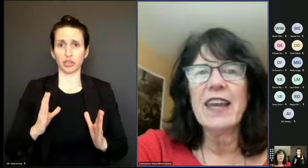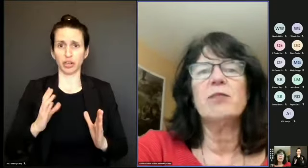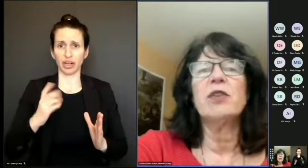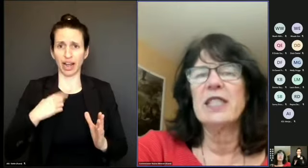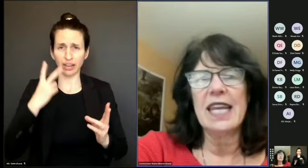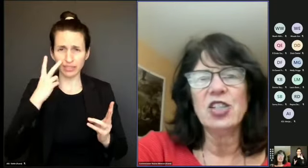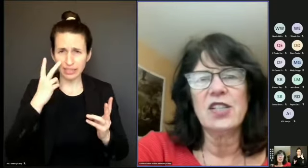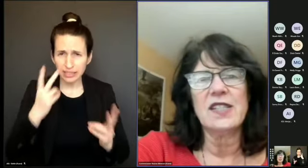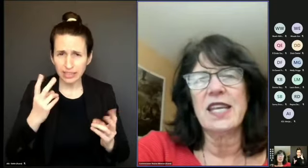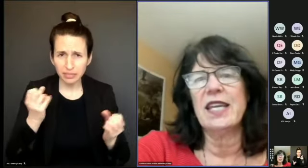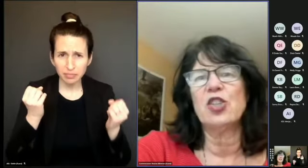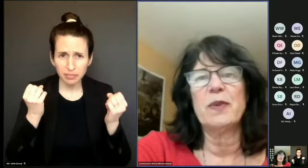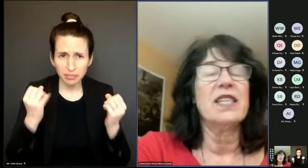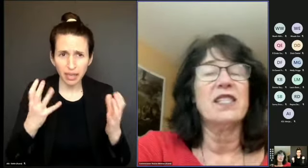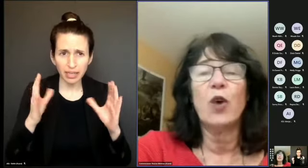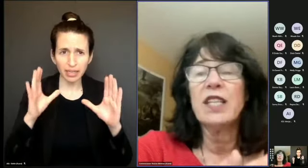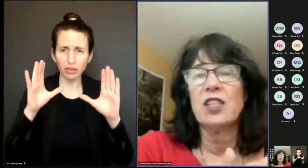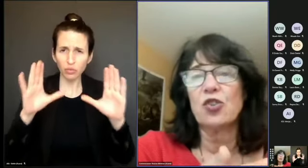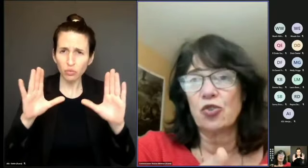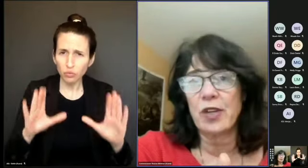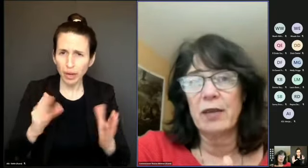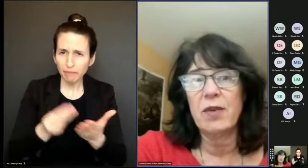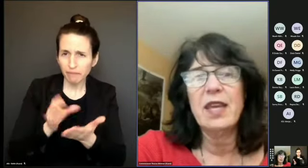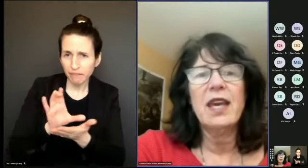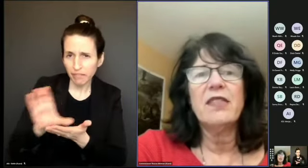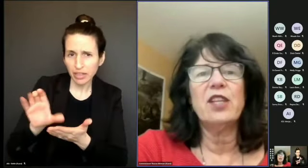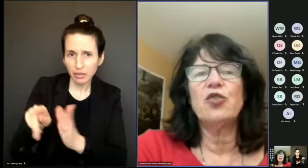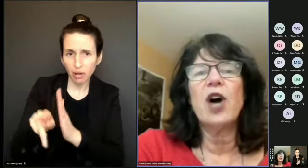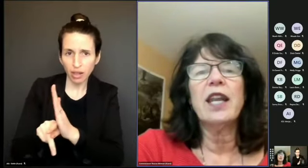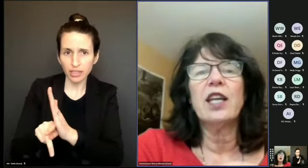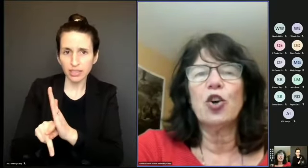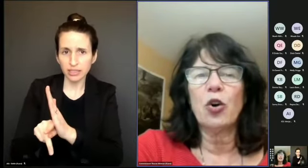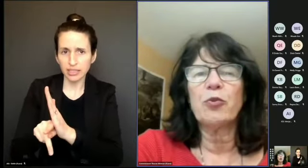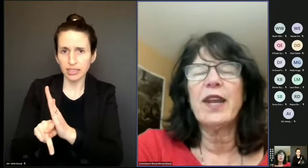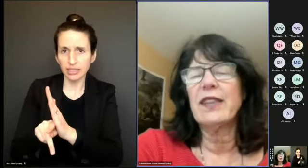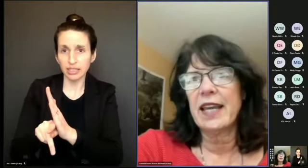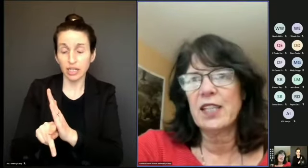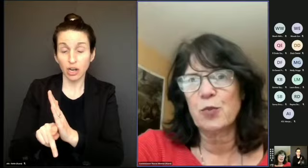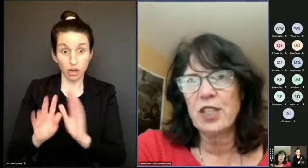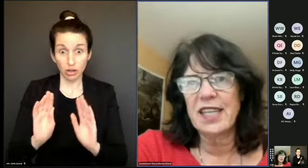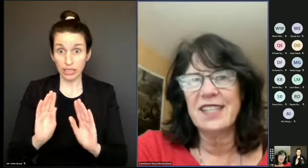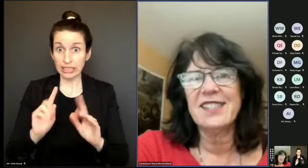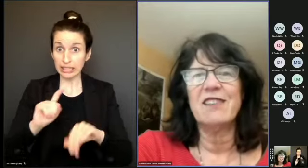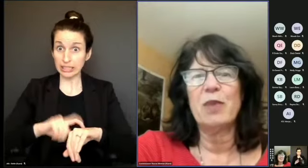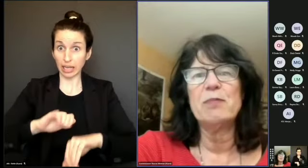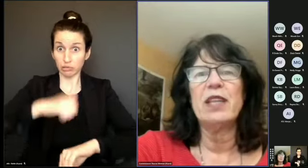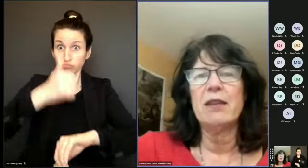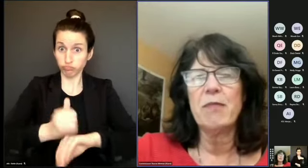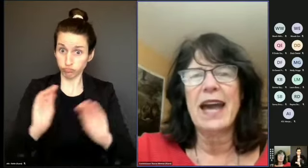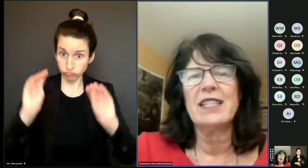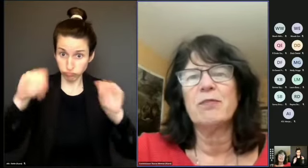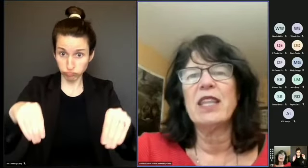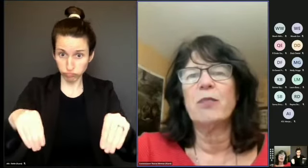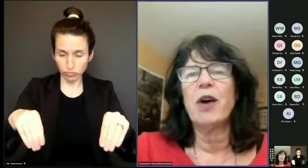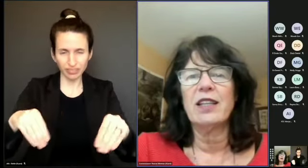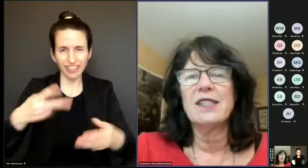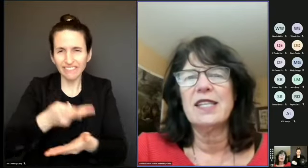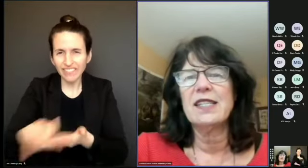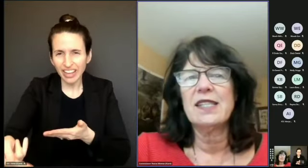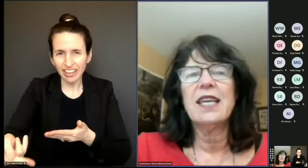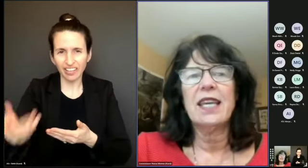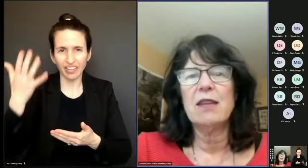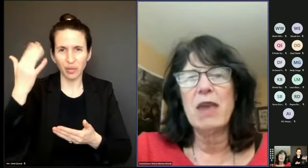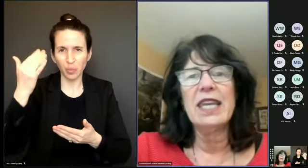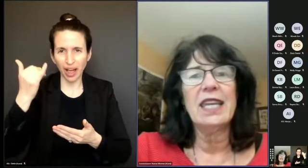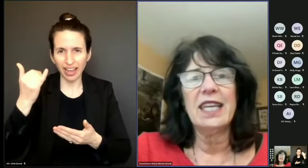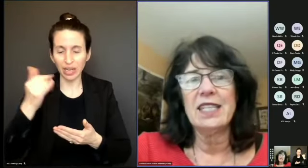fail at the implementation stage because at one extreme, they do not incorporate the expertise of people impacted by the